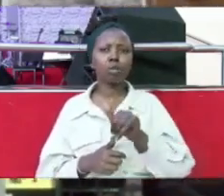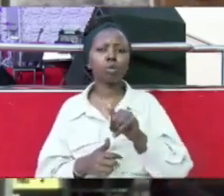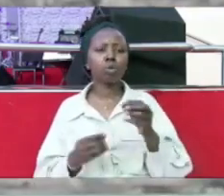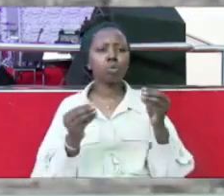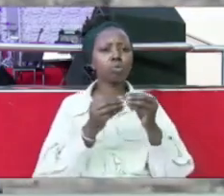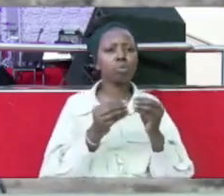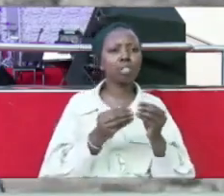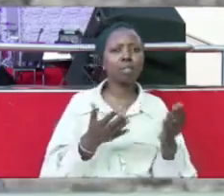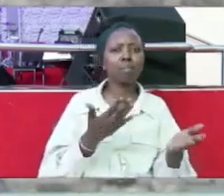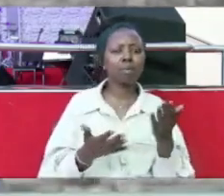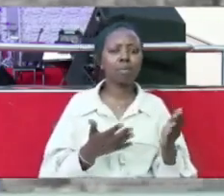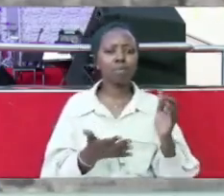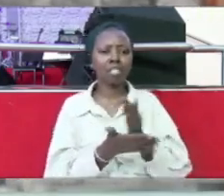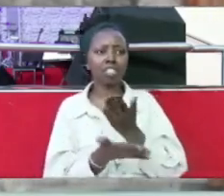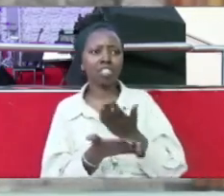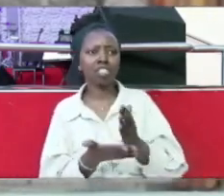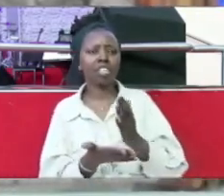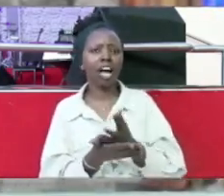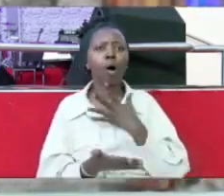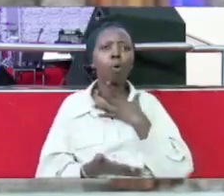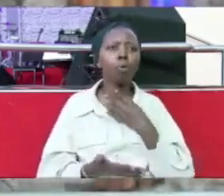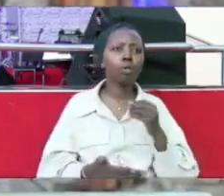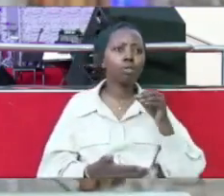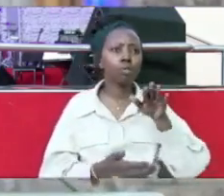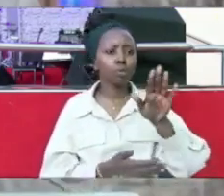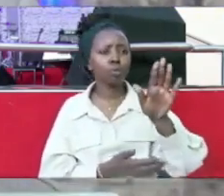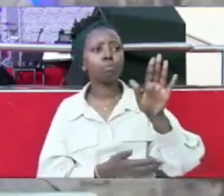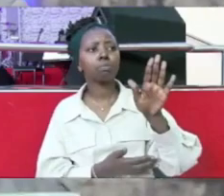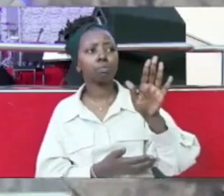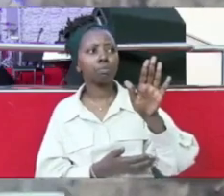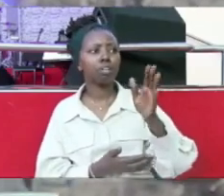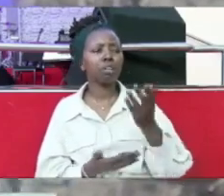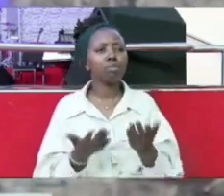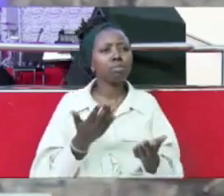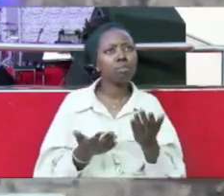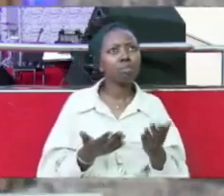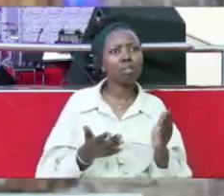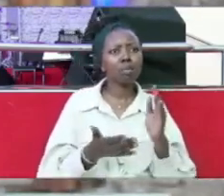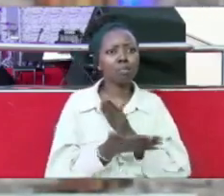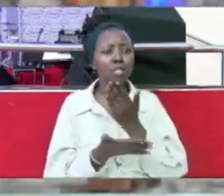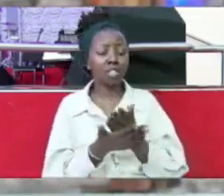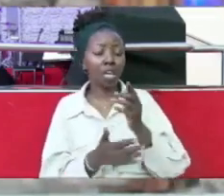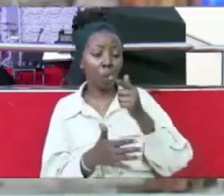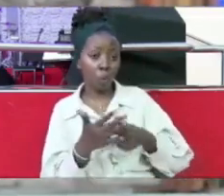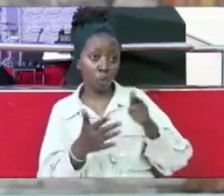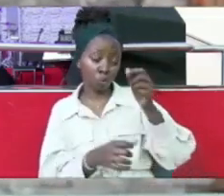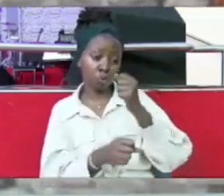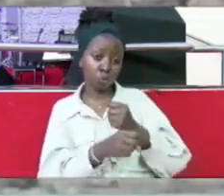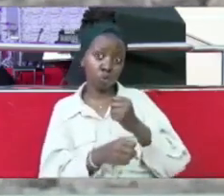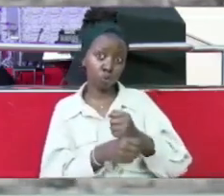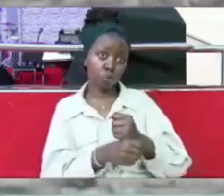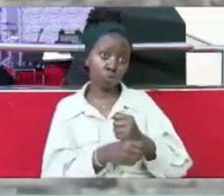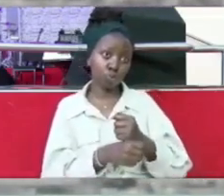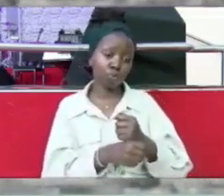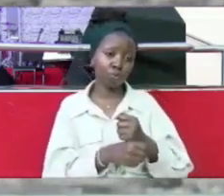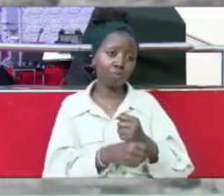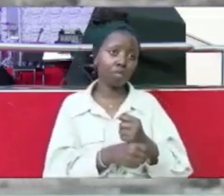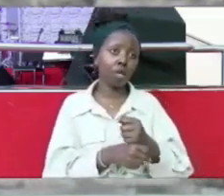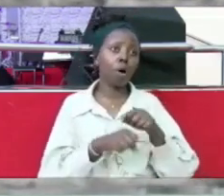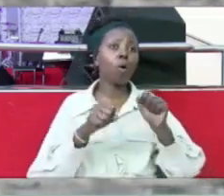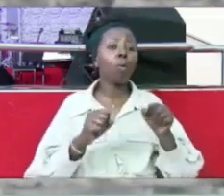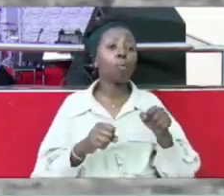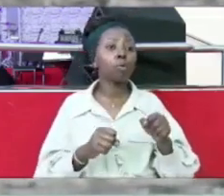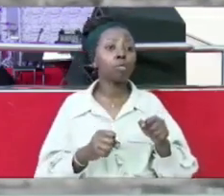your need, wakati unashiriki hitaji lako katika mikutano ile, or maybe you share what you do, ama unashiriki jambo unalolifanya, you are able even to